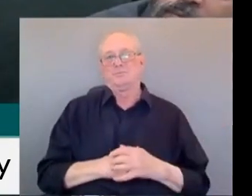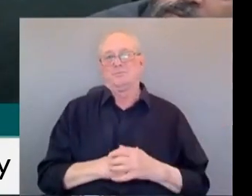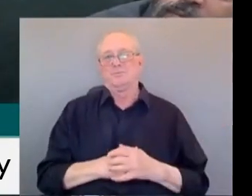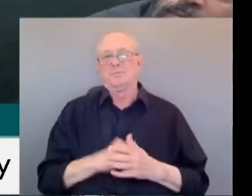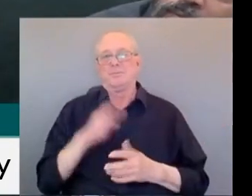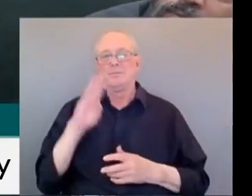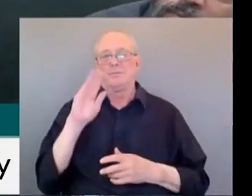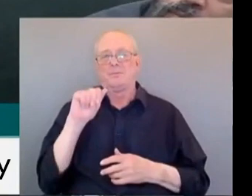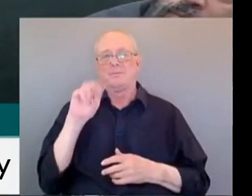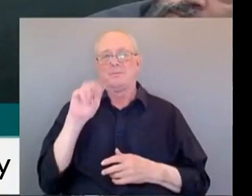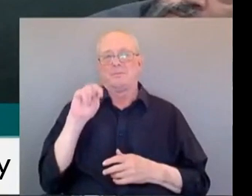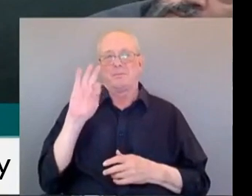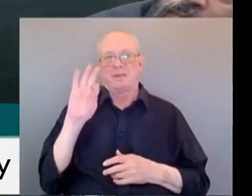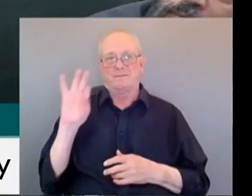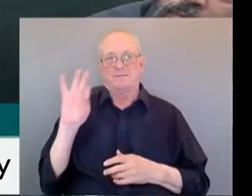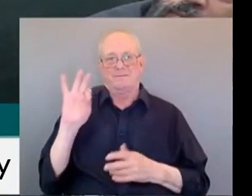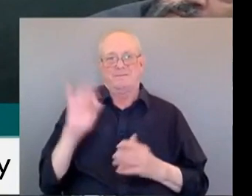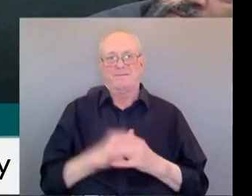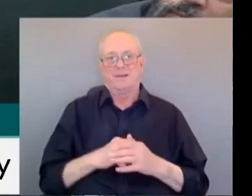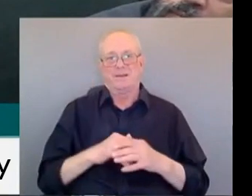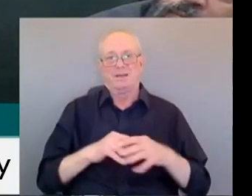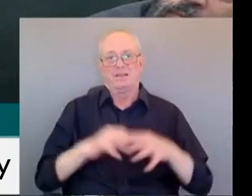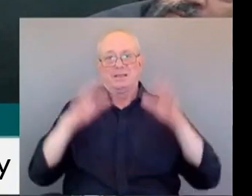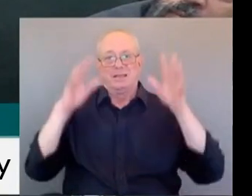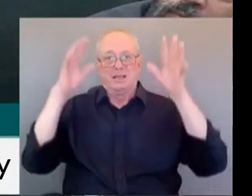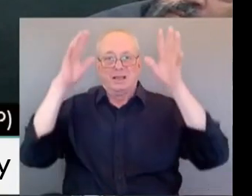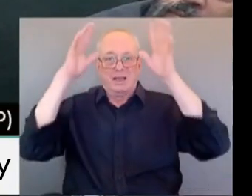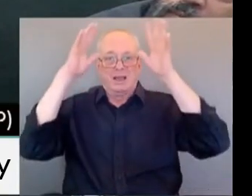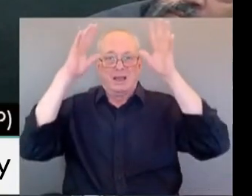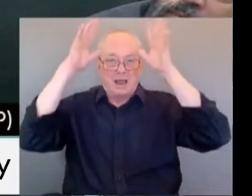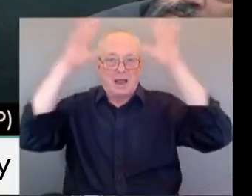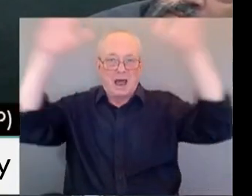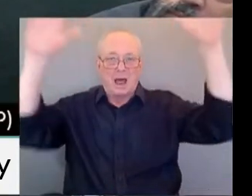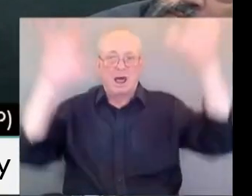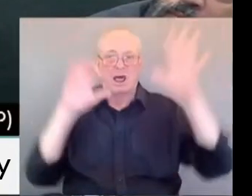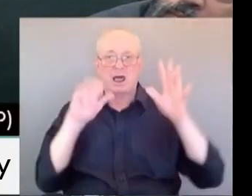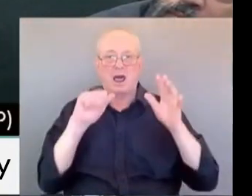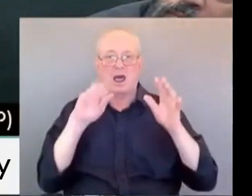essential and highly threatened species in Alberta's boreal forests. Task